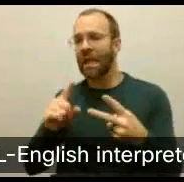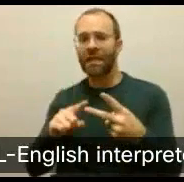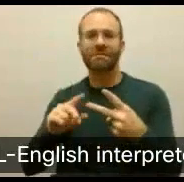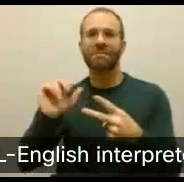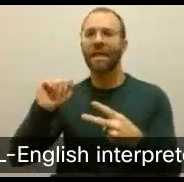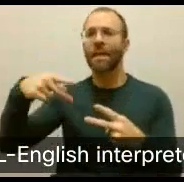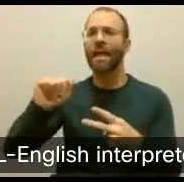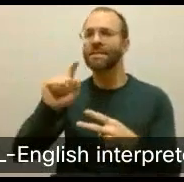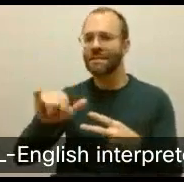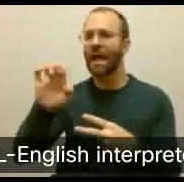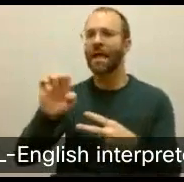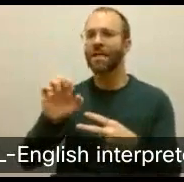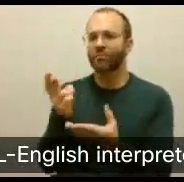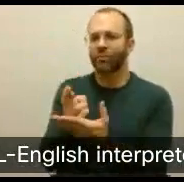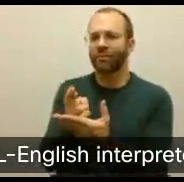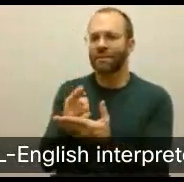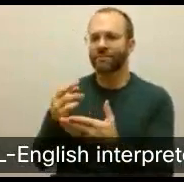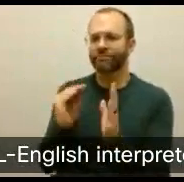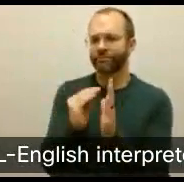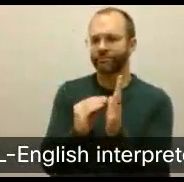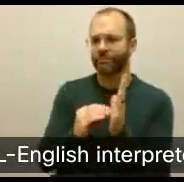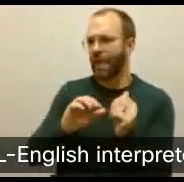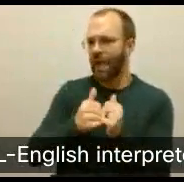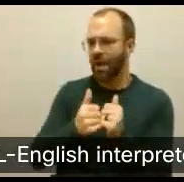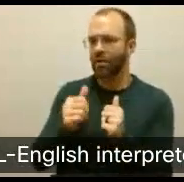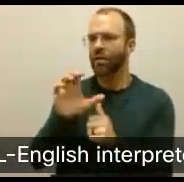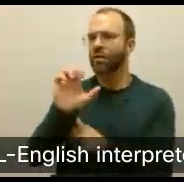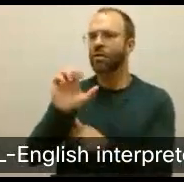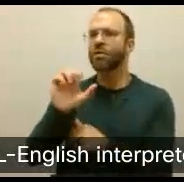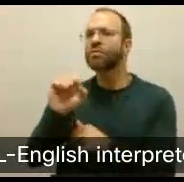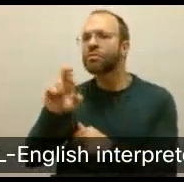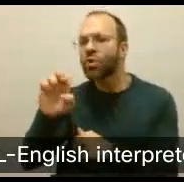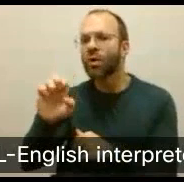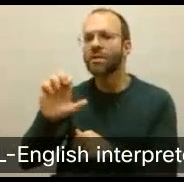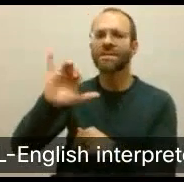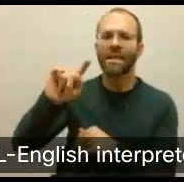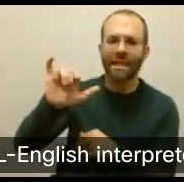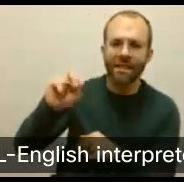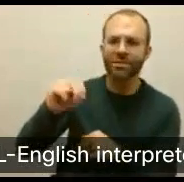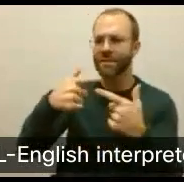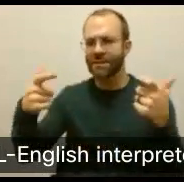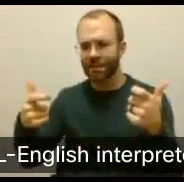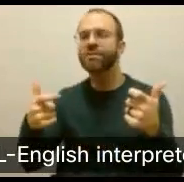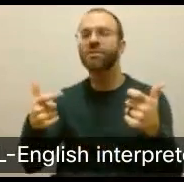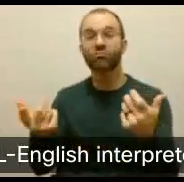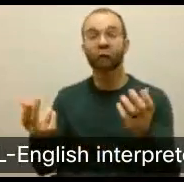APA style. So you're welcome to attend our workshop next week for some details on that.